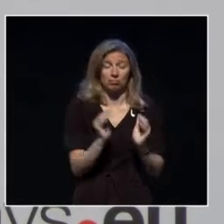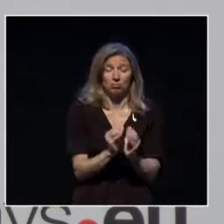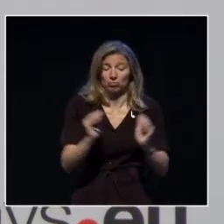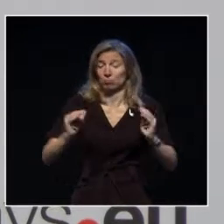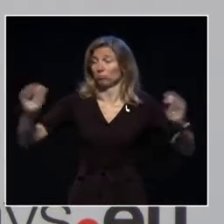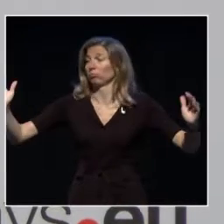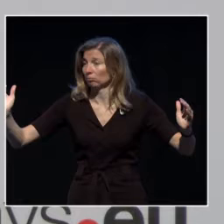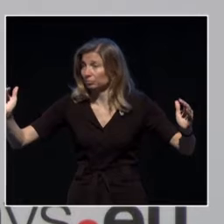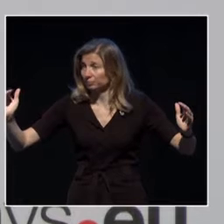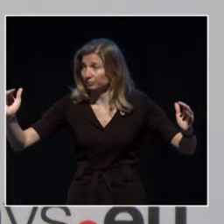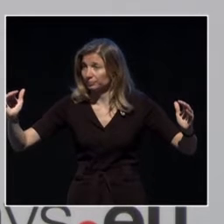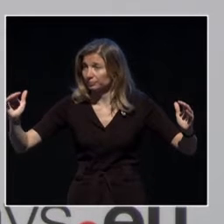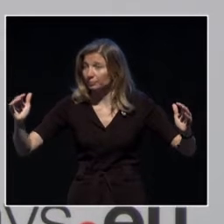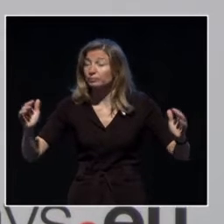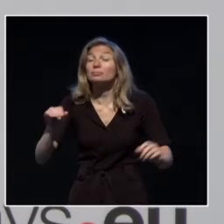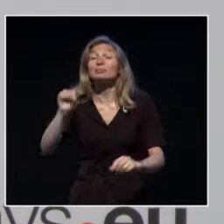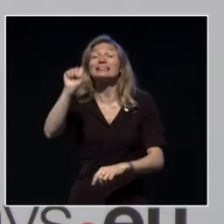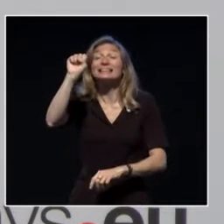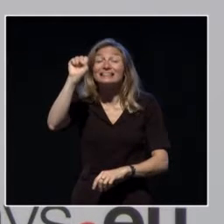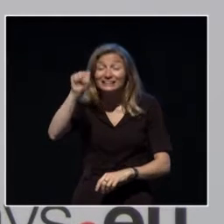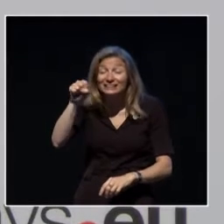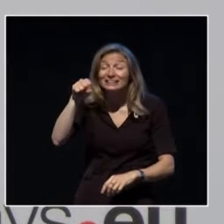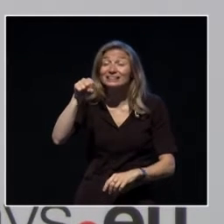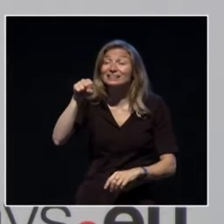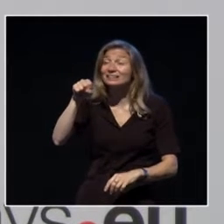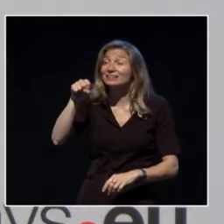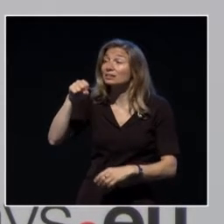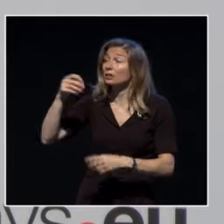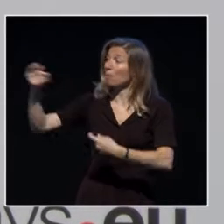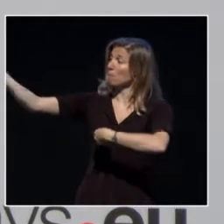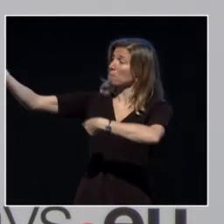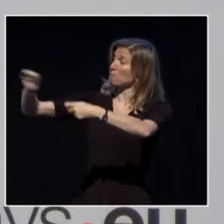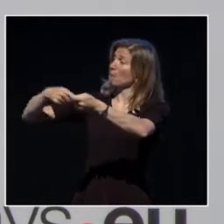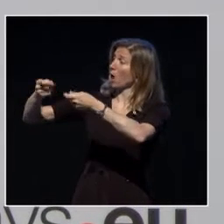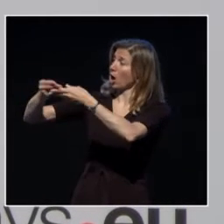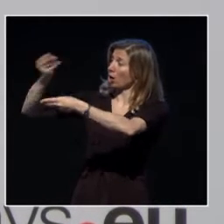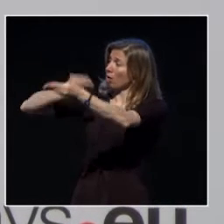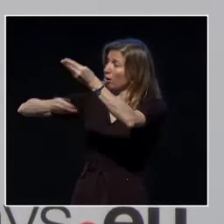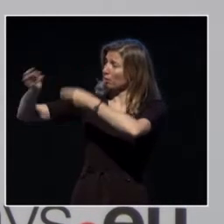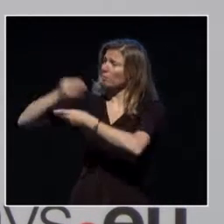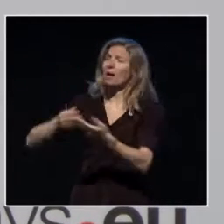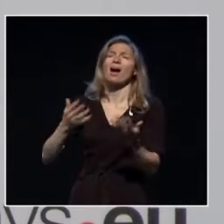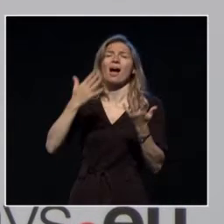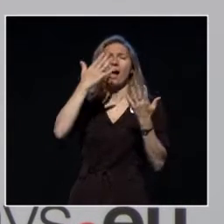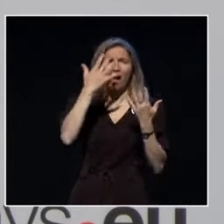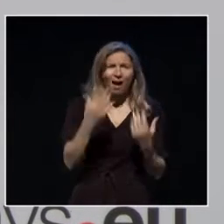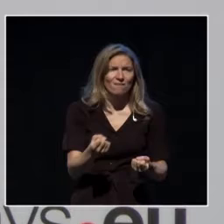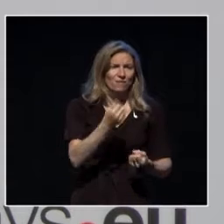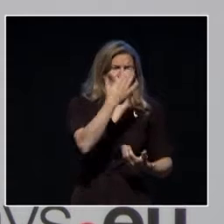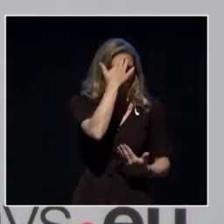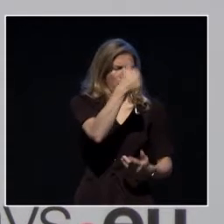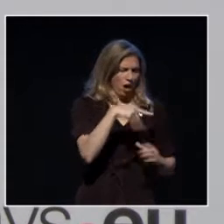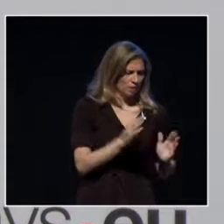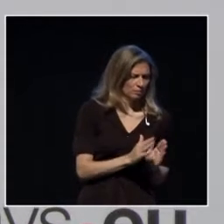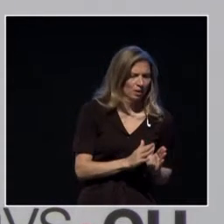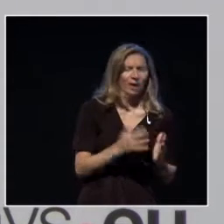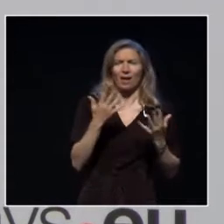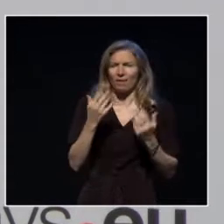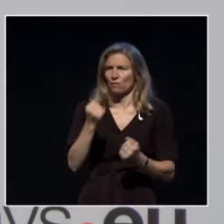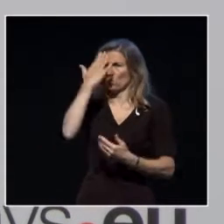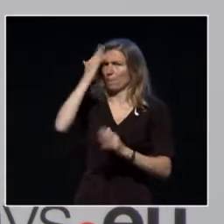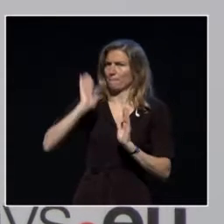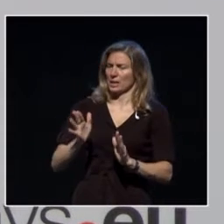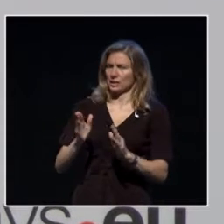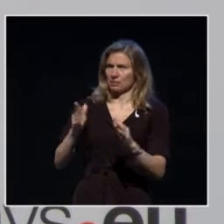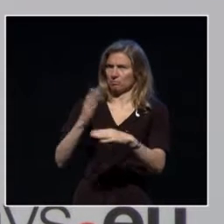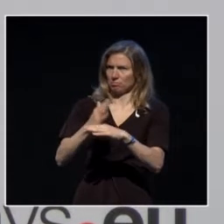underlying forces of the market economy. There are reasons for small business and there are reasons for large business. And what